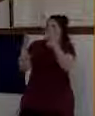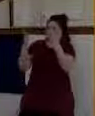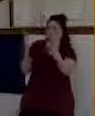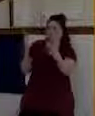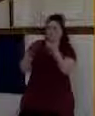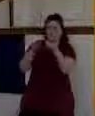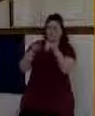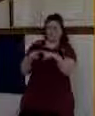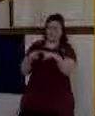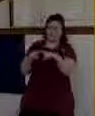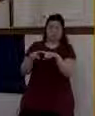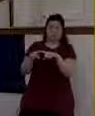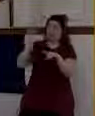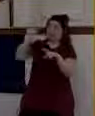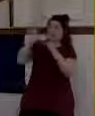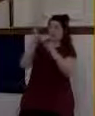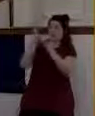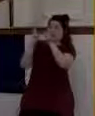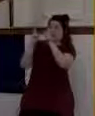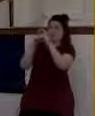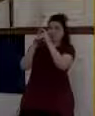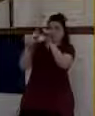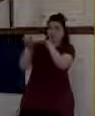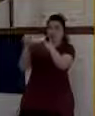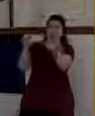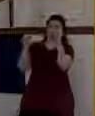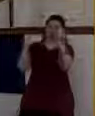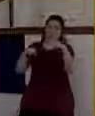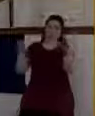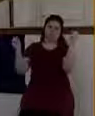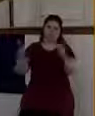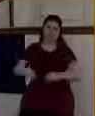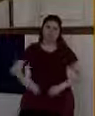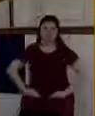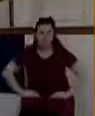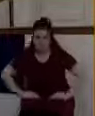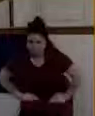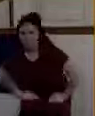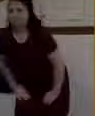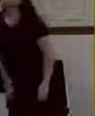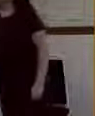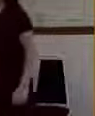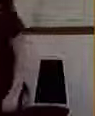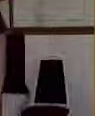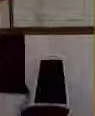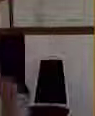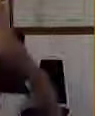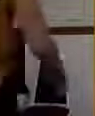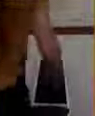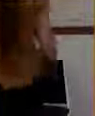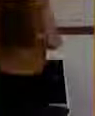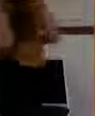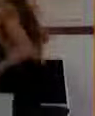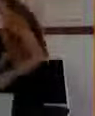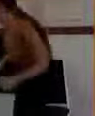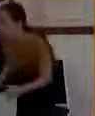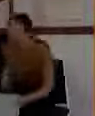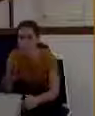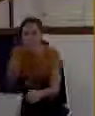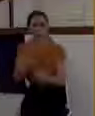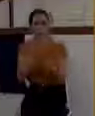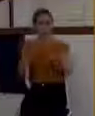always reliable. God's word will always come true. God's servants might lie, but God's word will not lie.